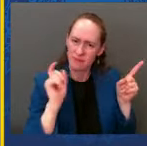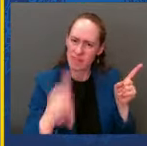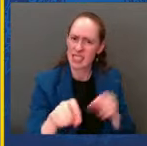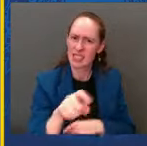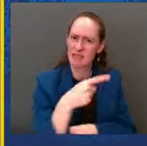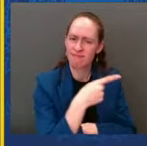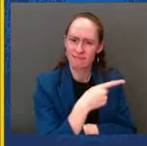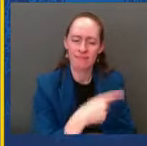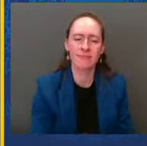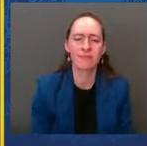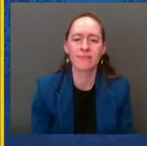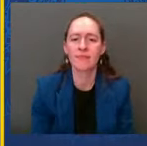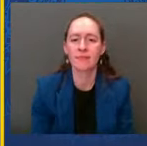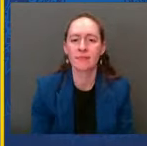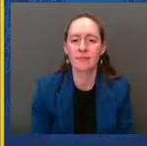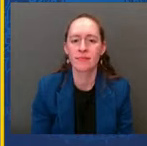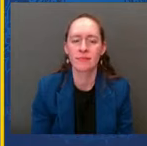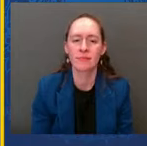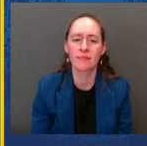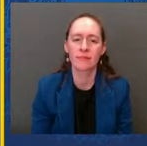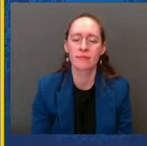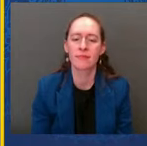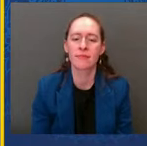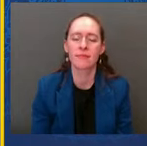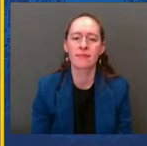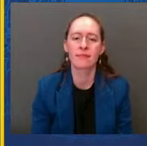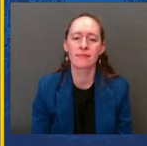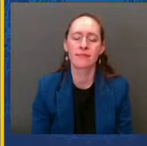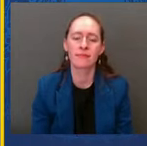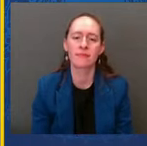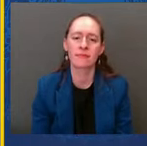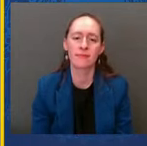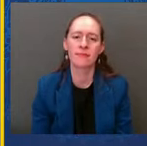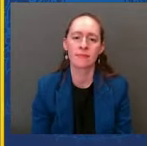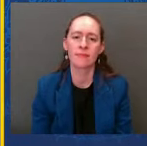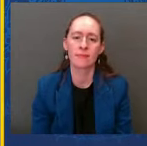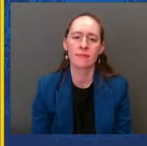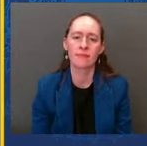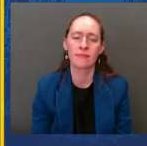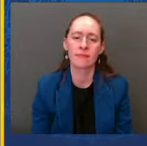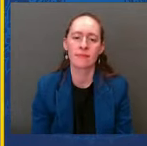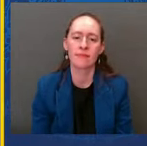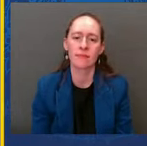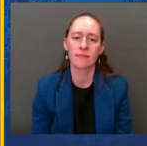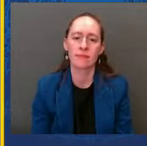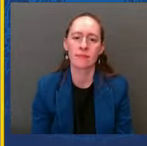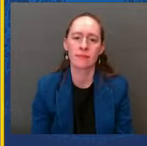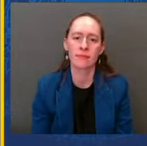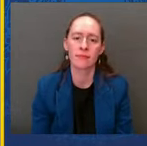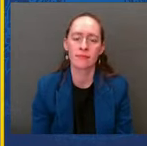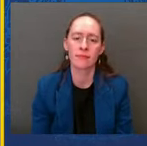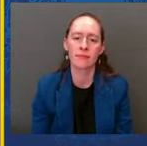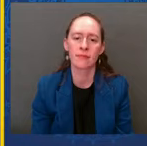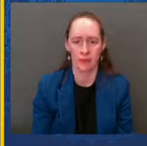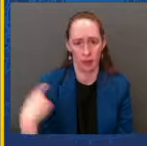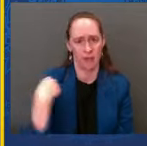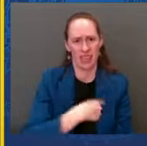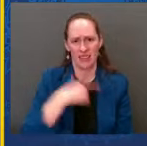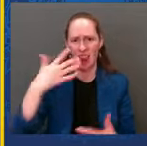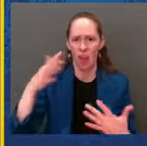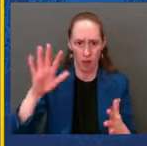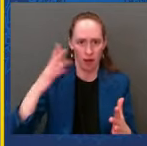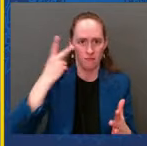to be proud of over all that we have achieved together this past year. But we have to be honest and clear-eyed as we